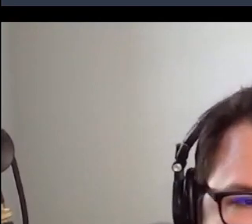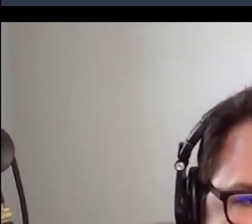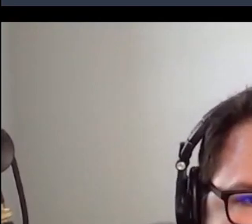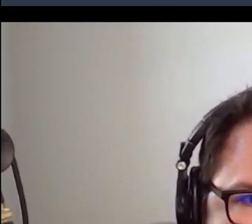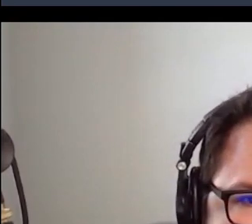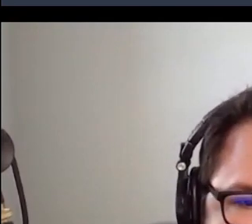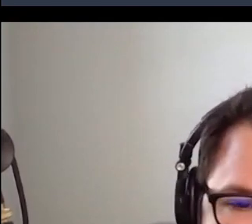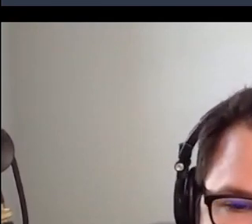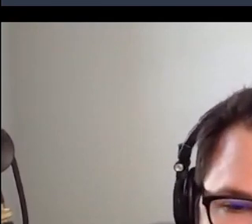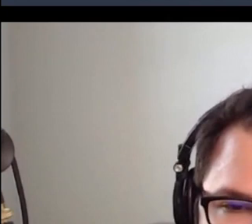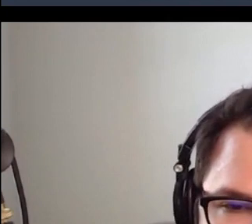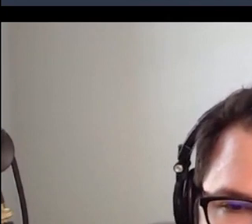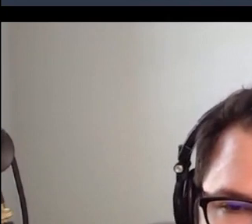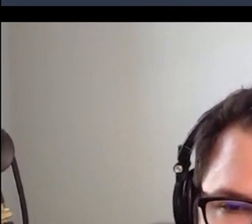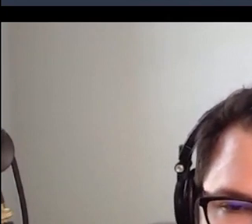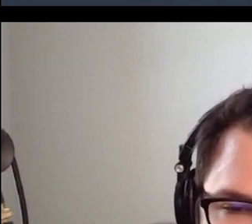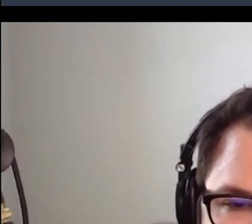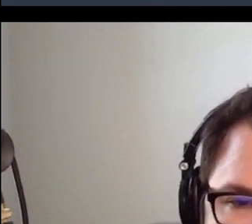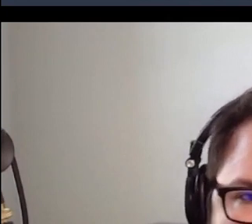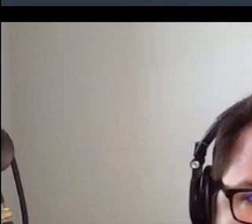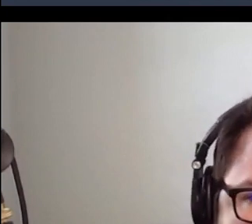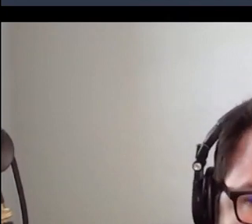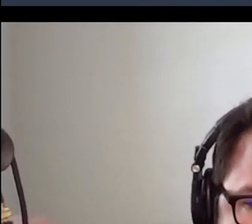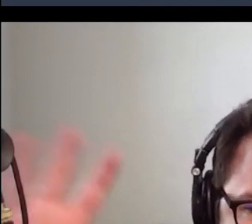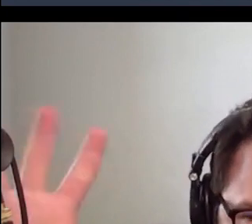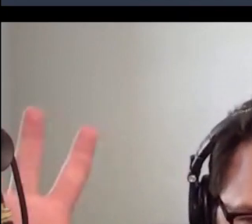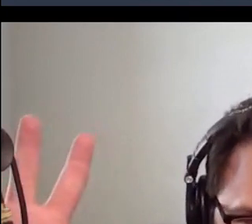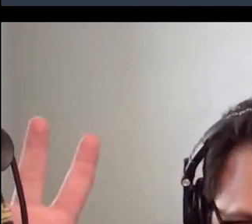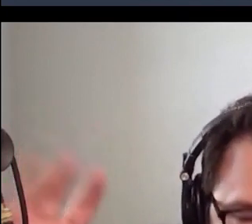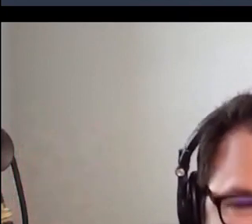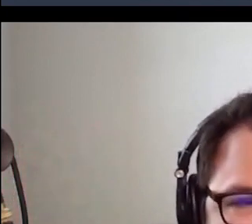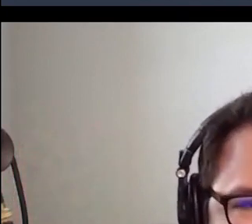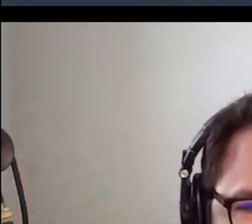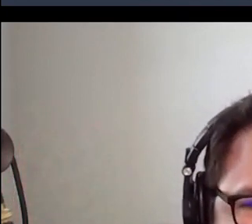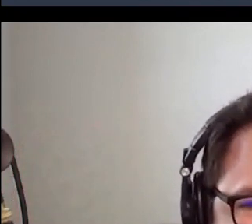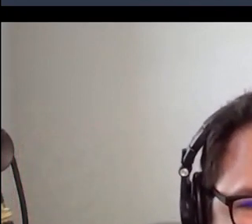first 50 get a $10 coupon, something like that.